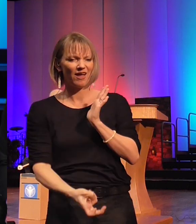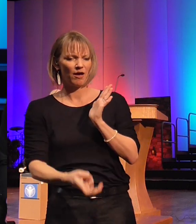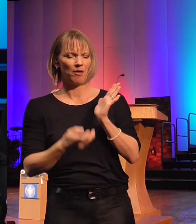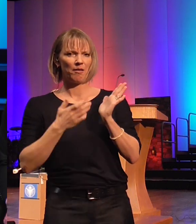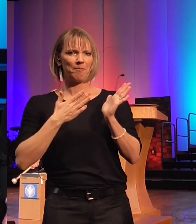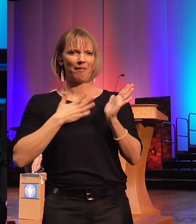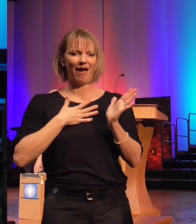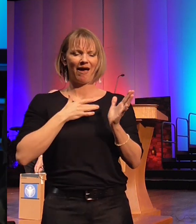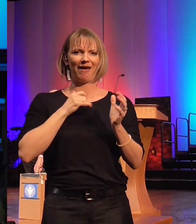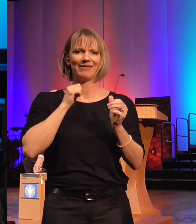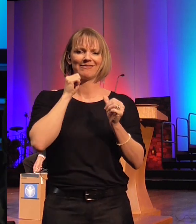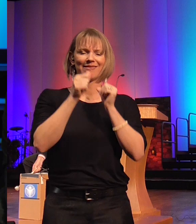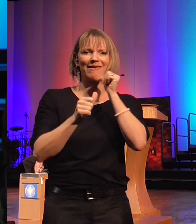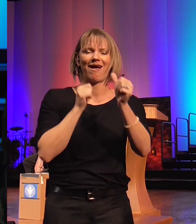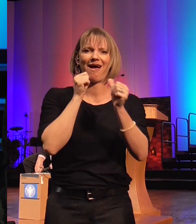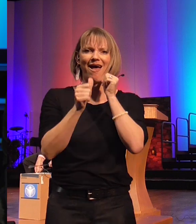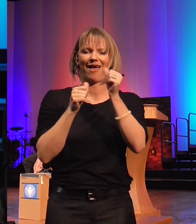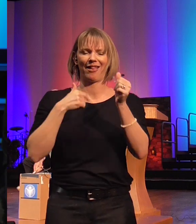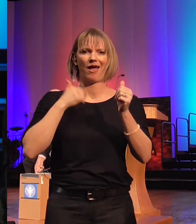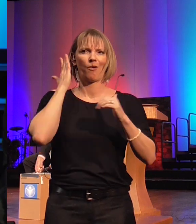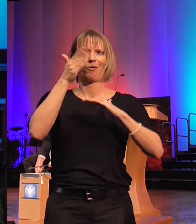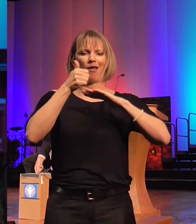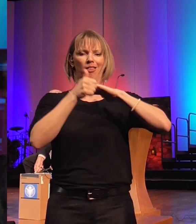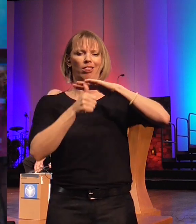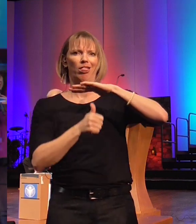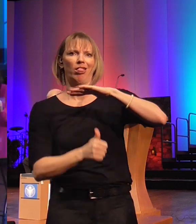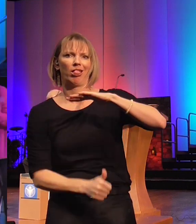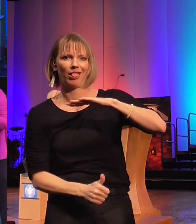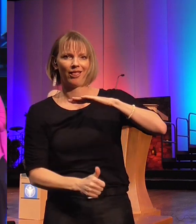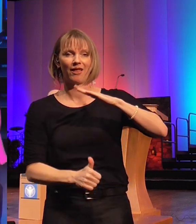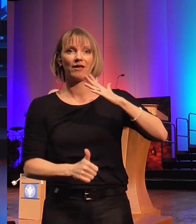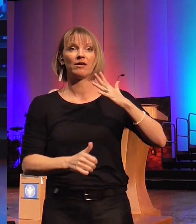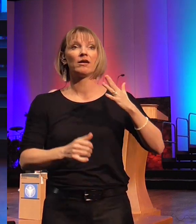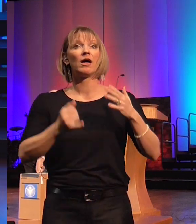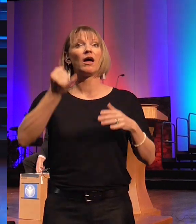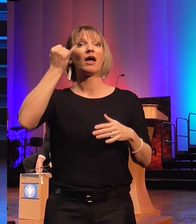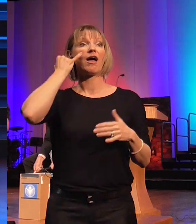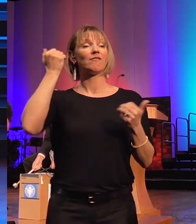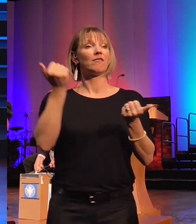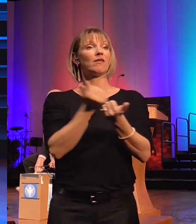denial. So if everything we see